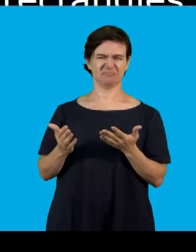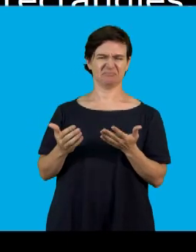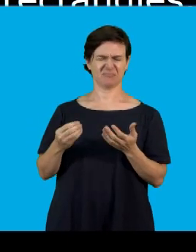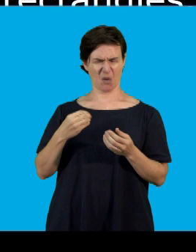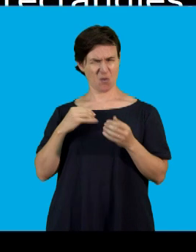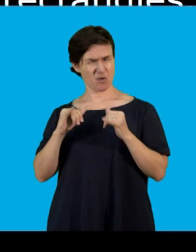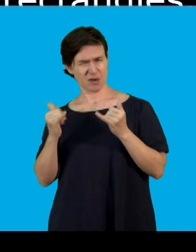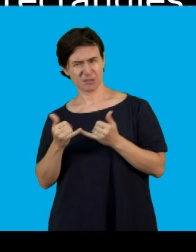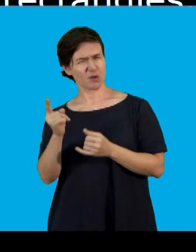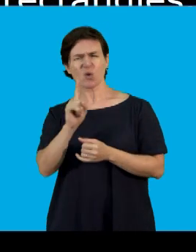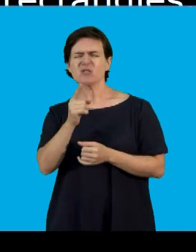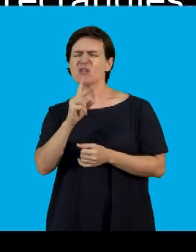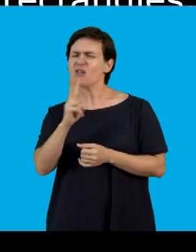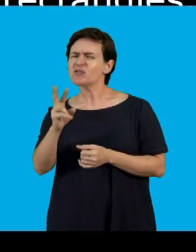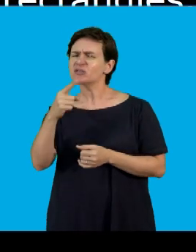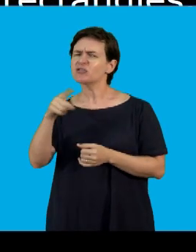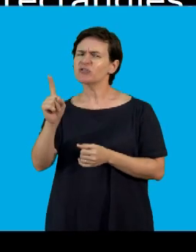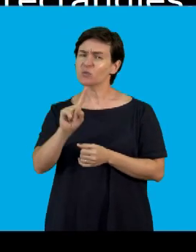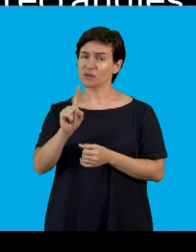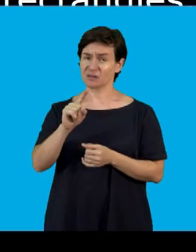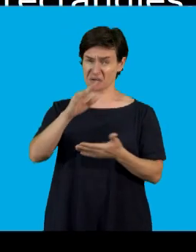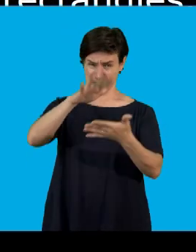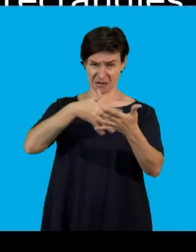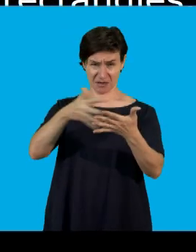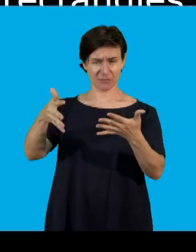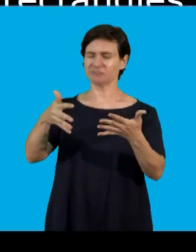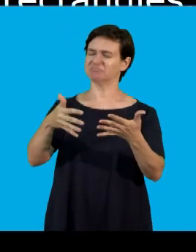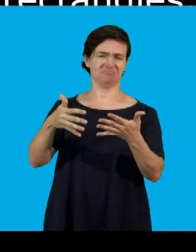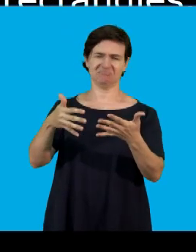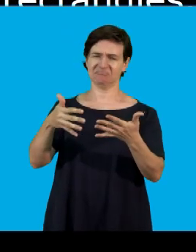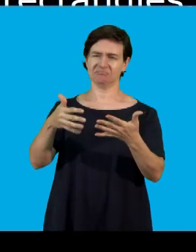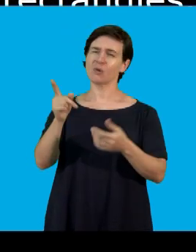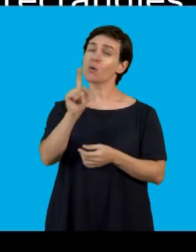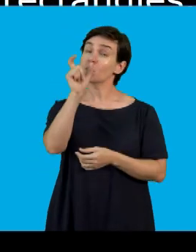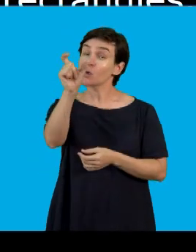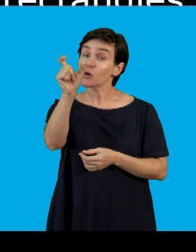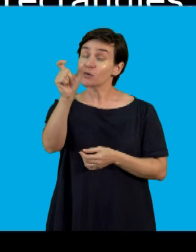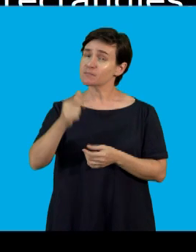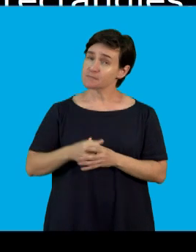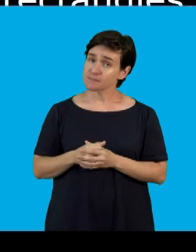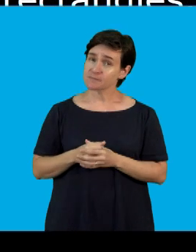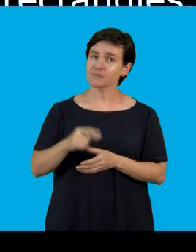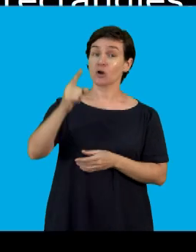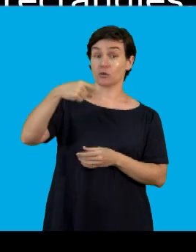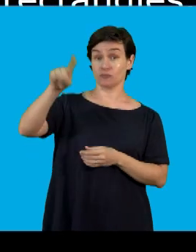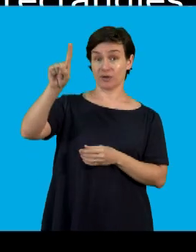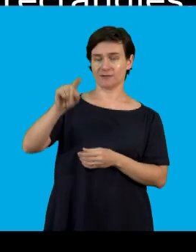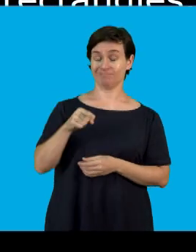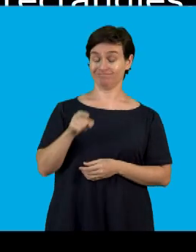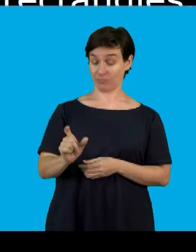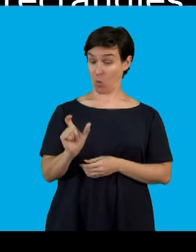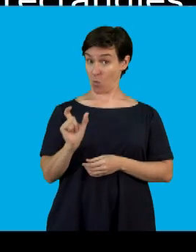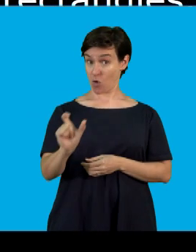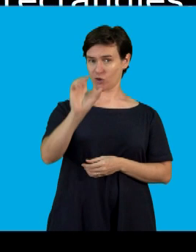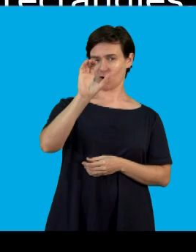state-owned companies. Let's see. It can be table. So what is the correct answer? Yes, the correct answer is this